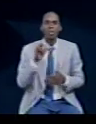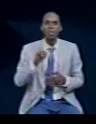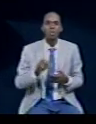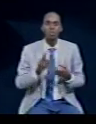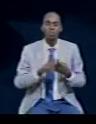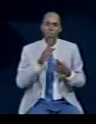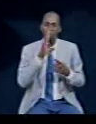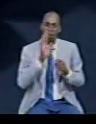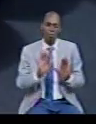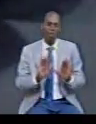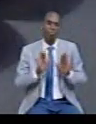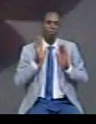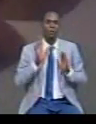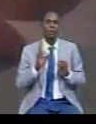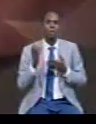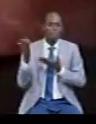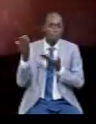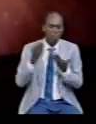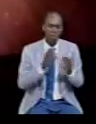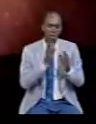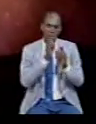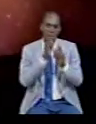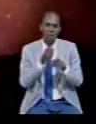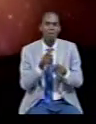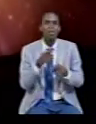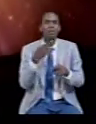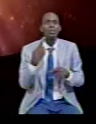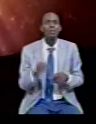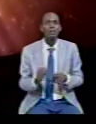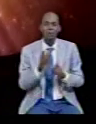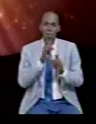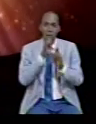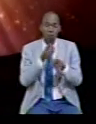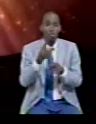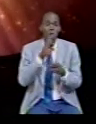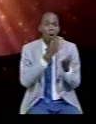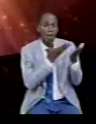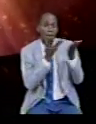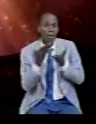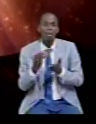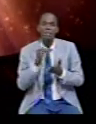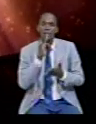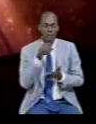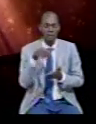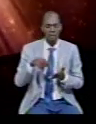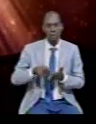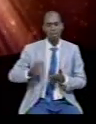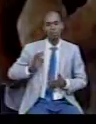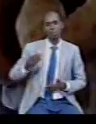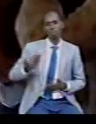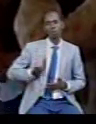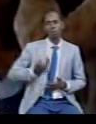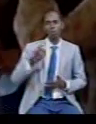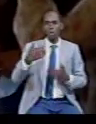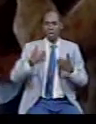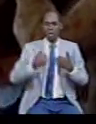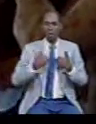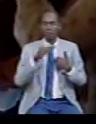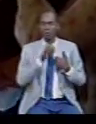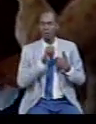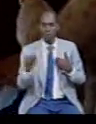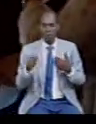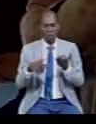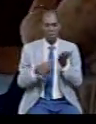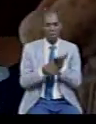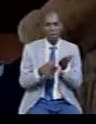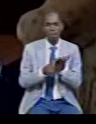be feared. Bring presents. The present you are bringing now is this soul. You have the card, you have the name, you